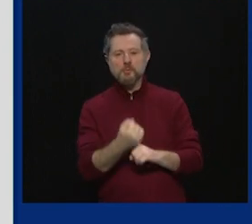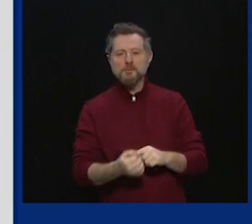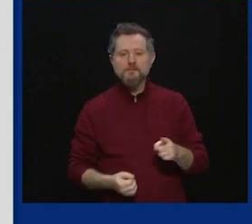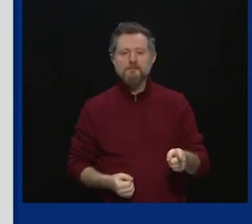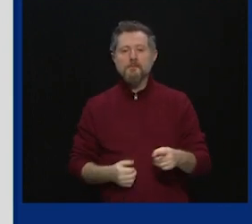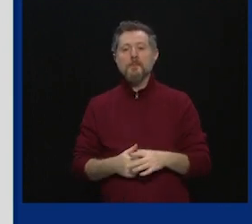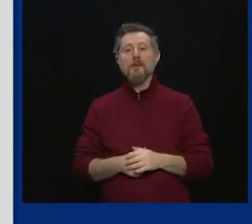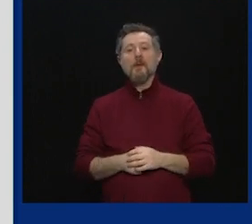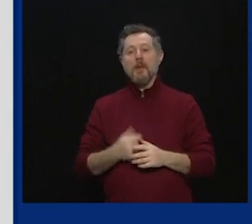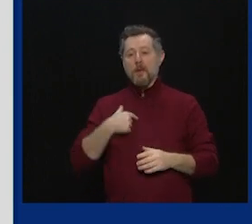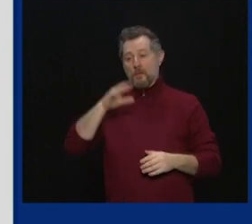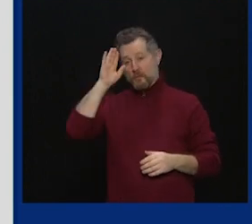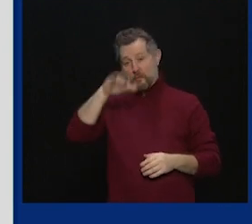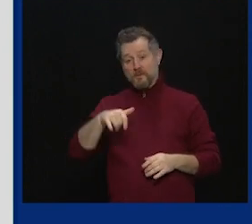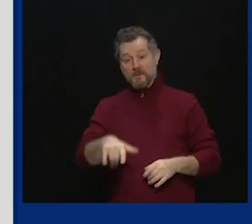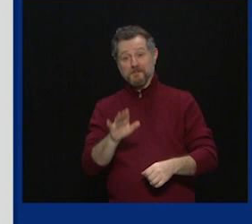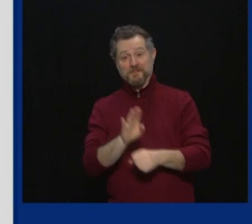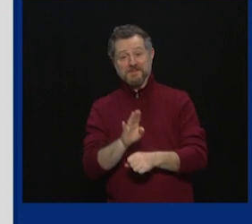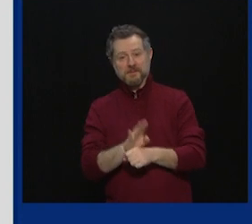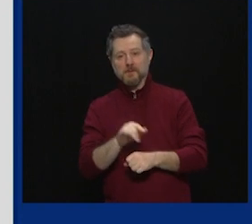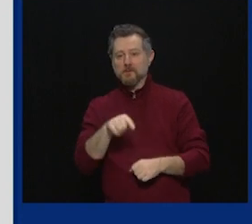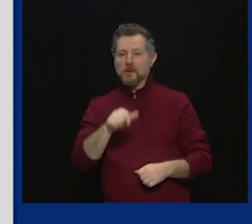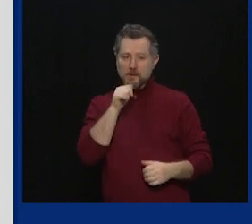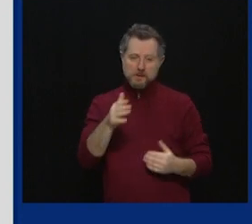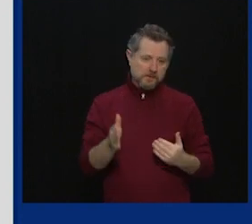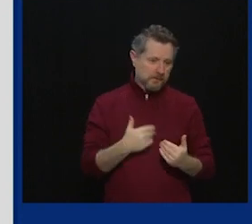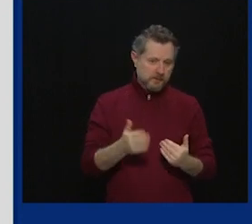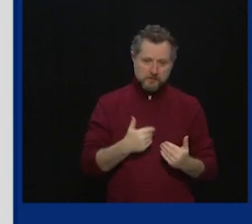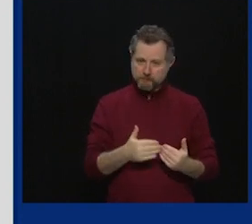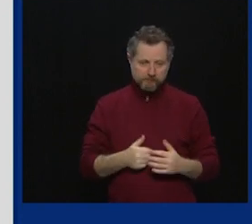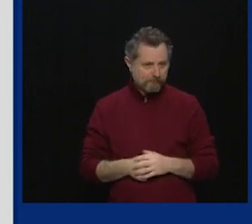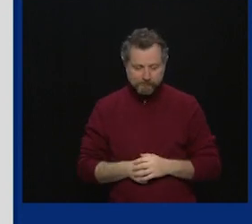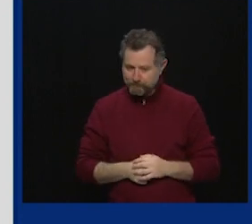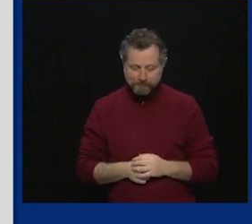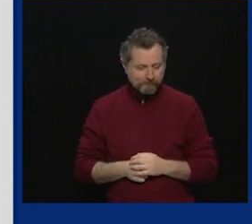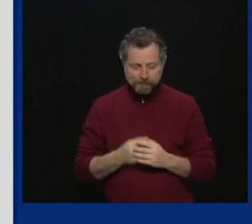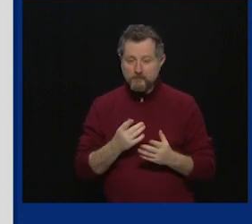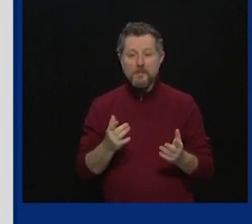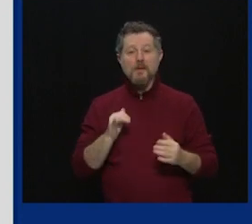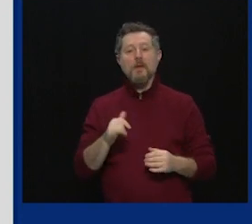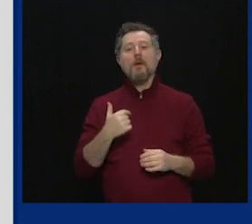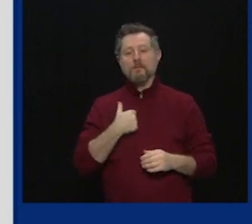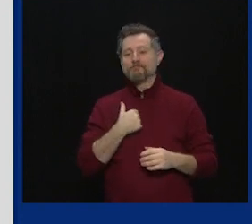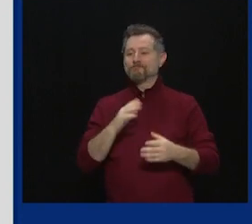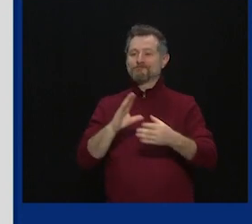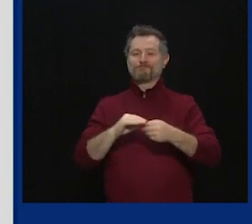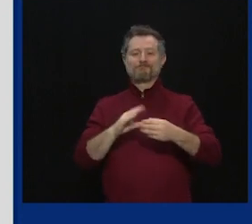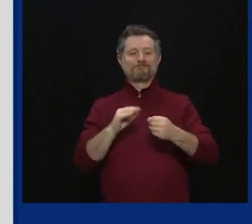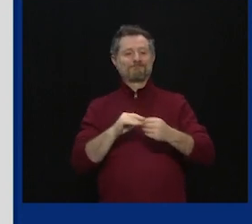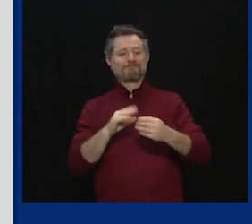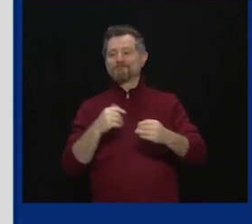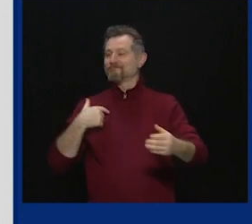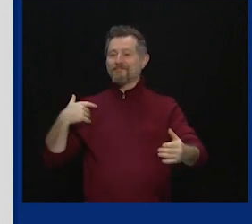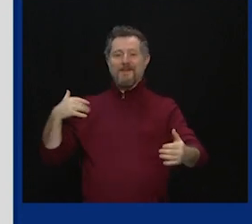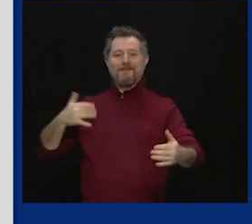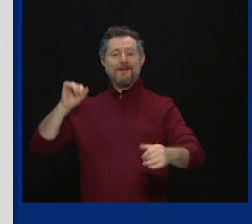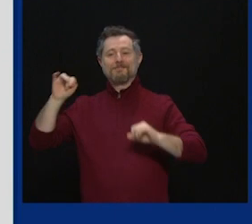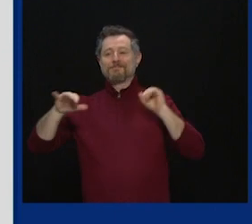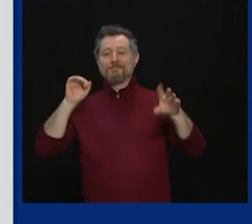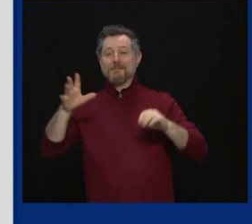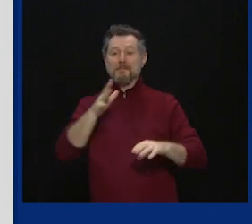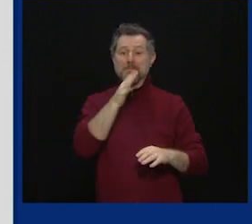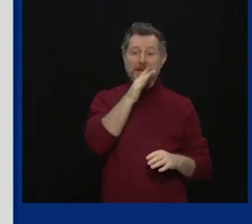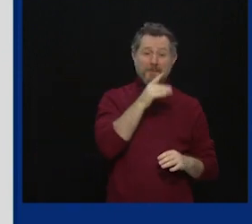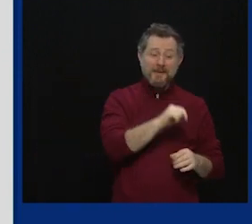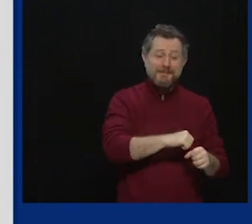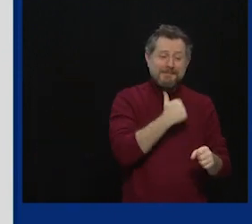businesses. I've told many times the story of how I helped my mom start a small flower shop. I know the struggle as you sit there and wait